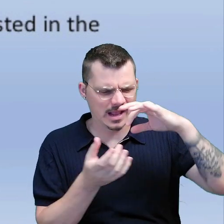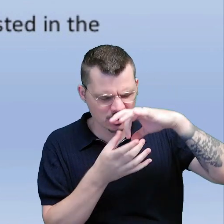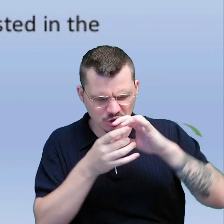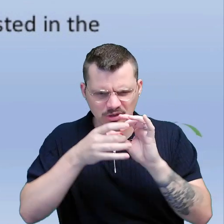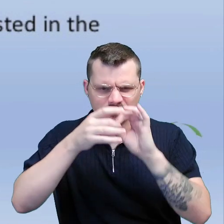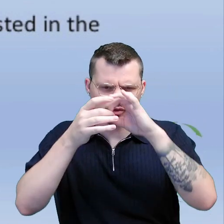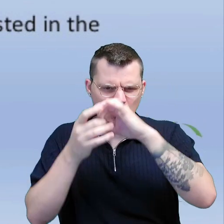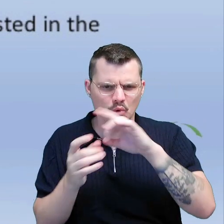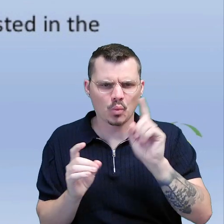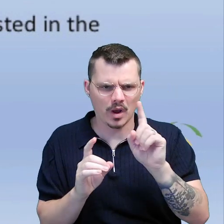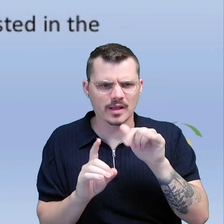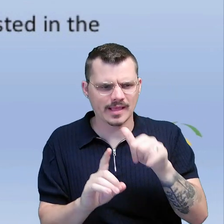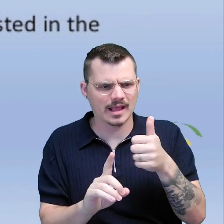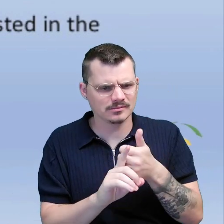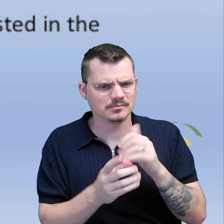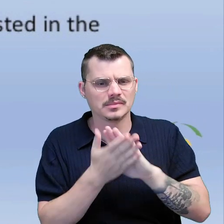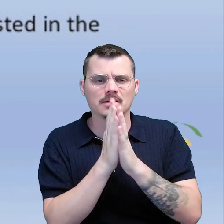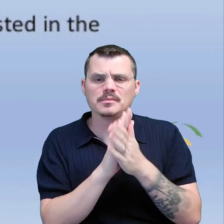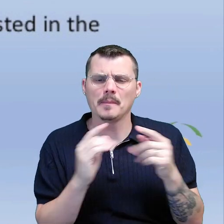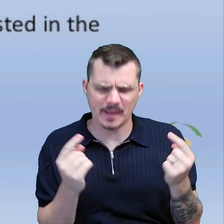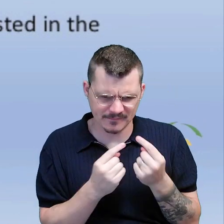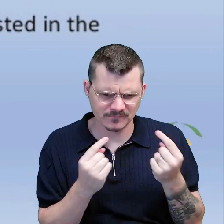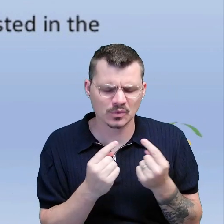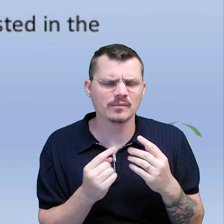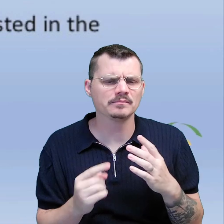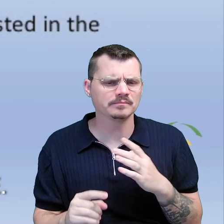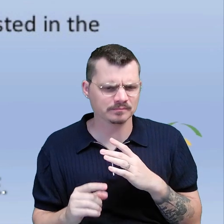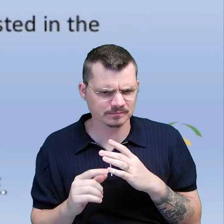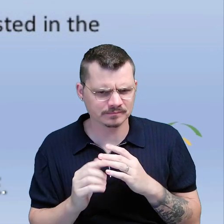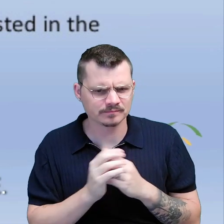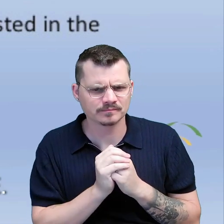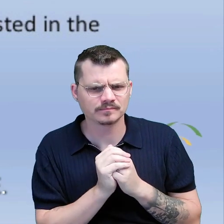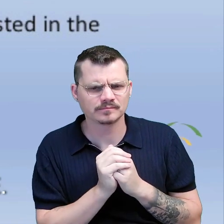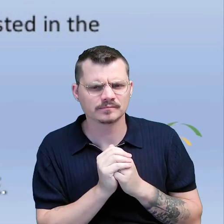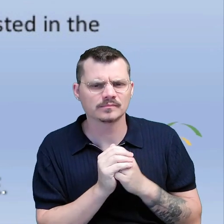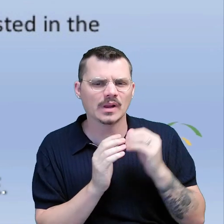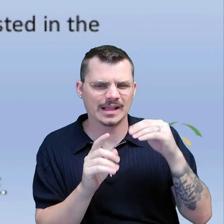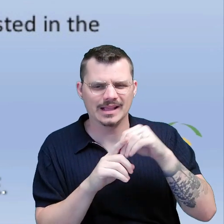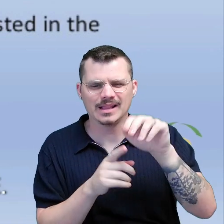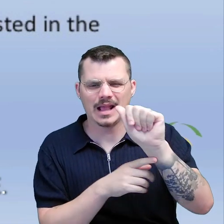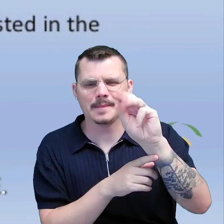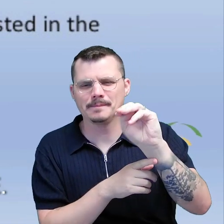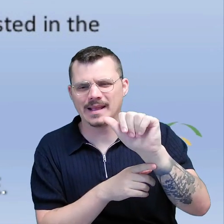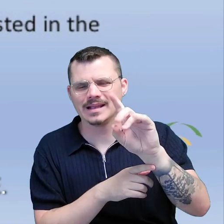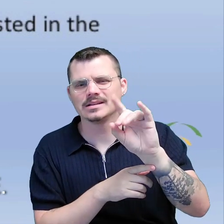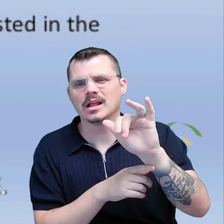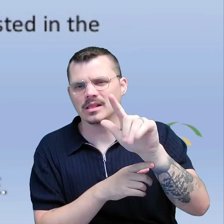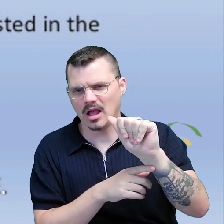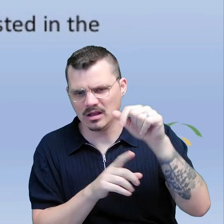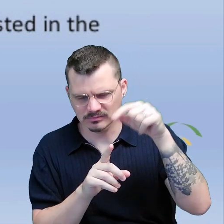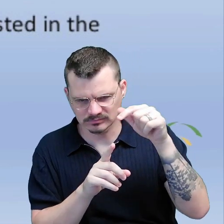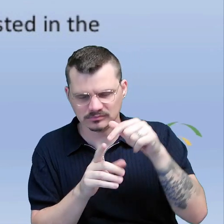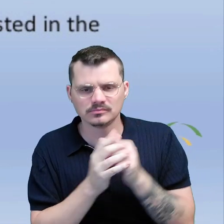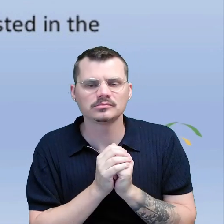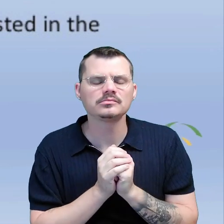interconnectivity to the point where it's painful, and irritability in the amygdala per